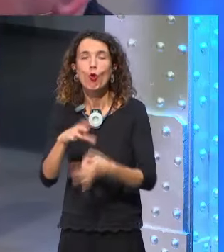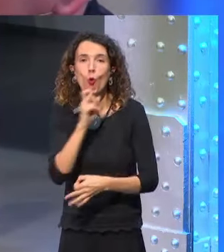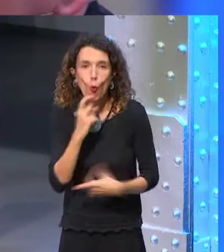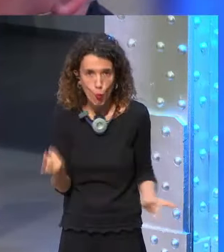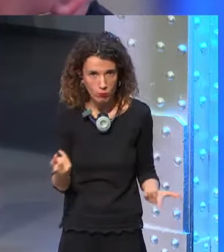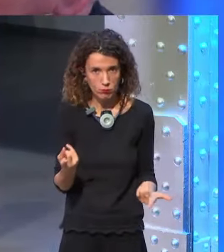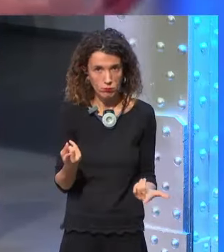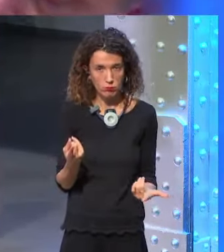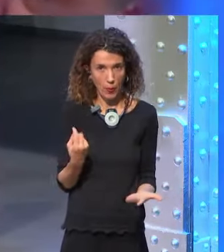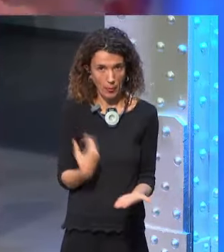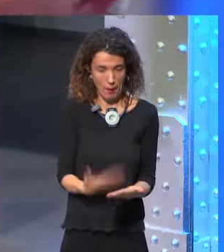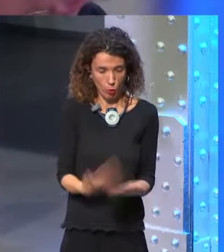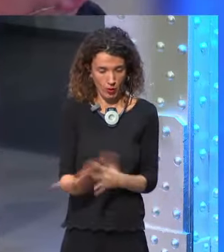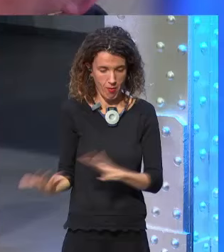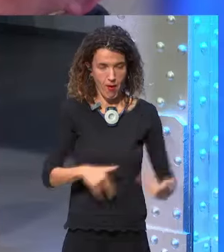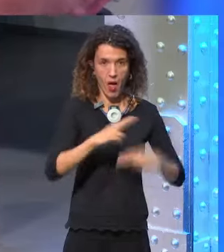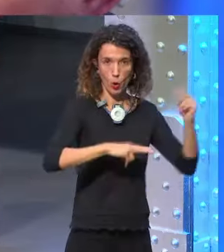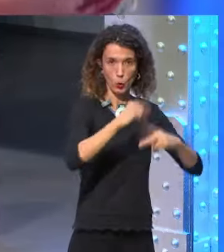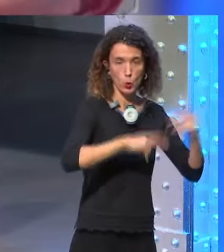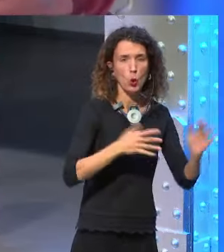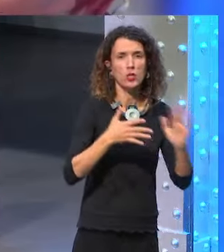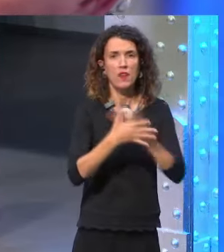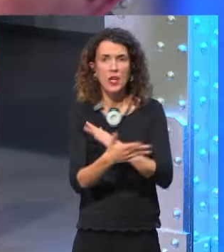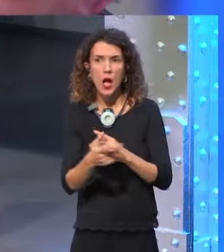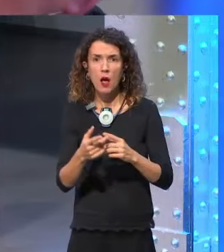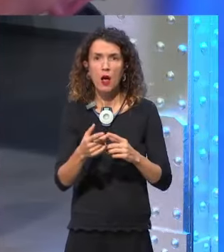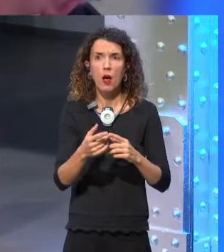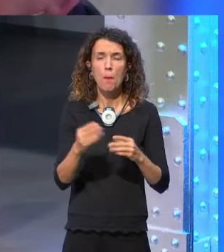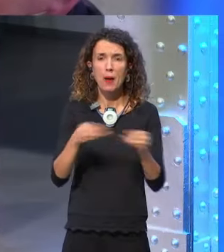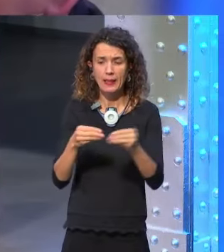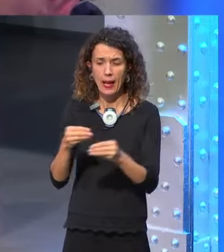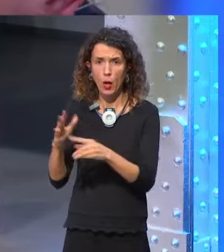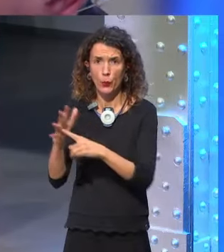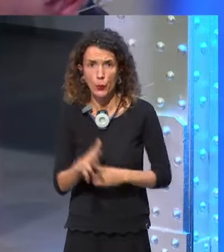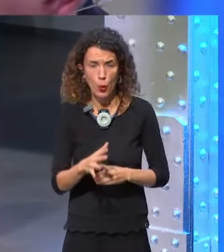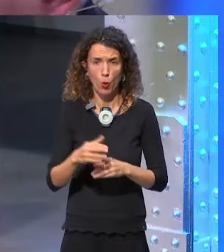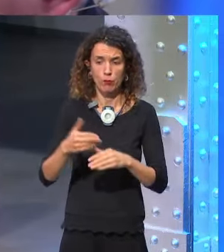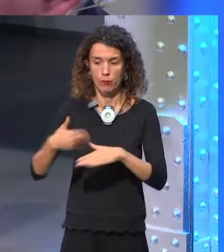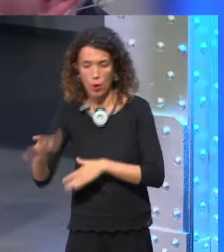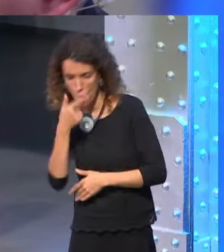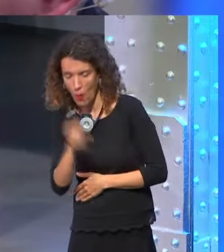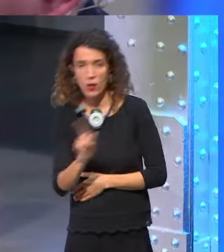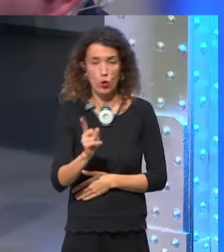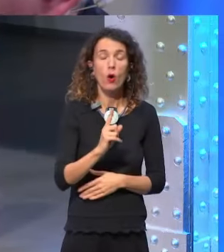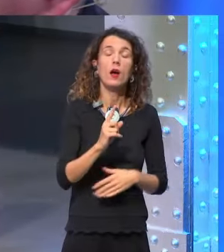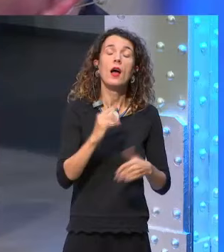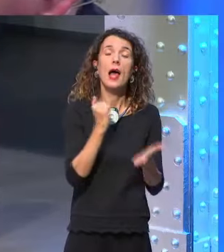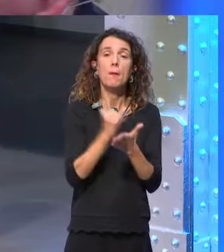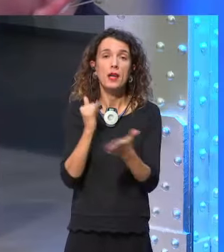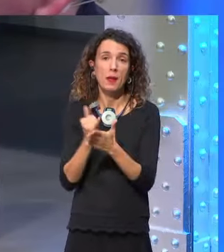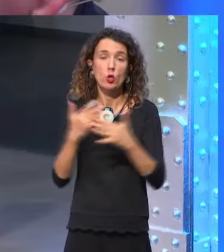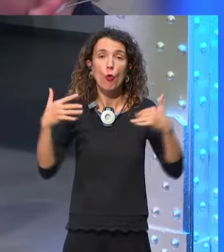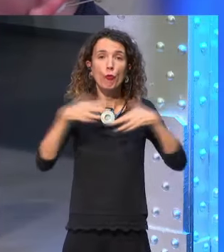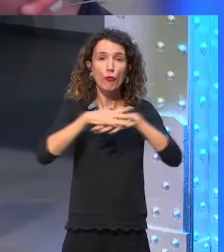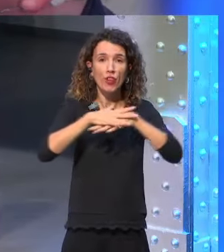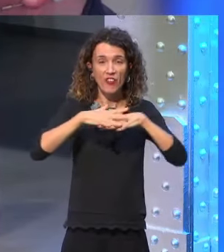excluding other materials, and we also did experiments with carbon fiber, for example, etc. But to solve two